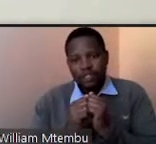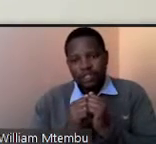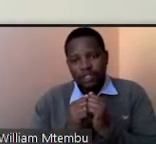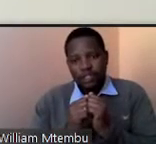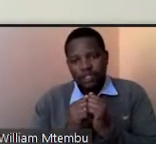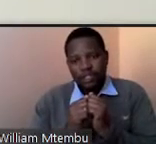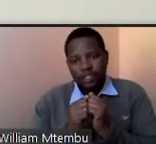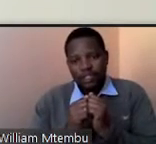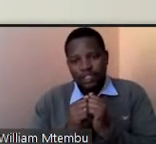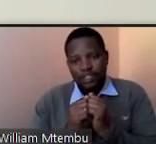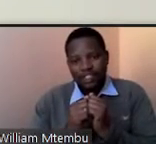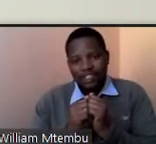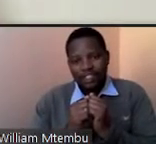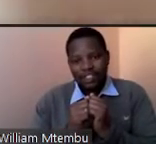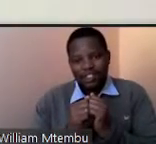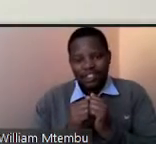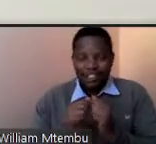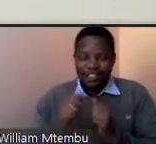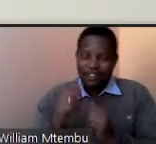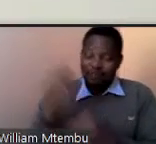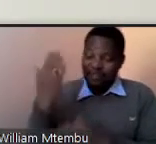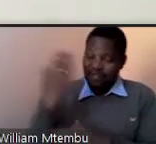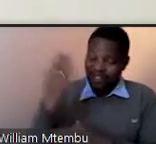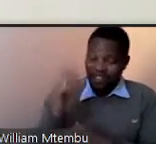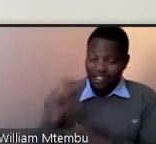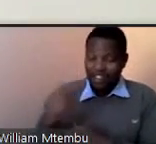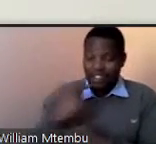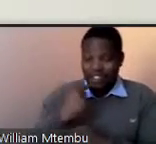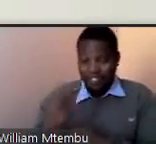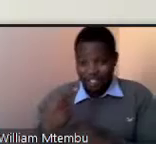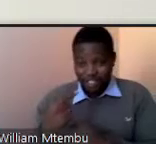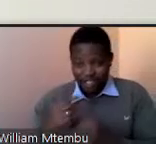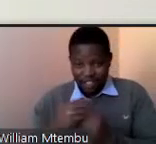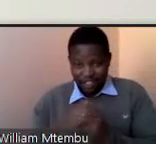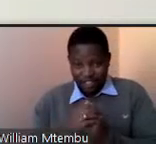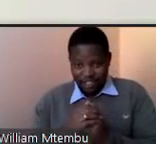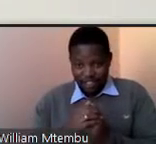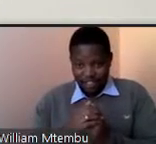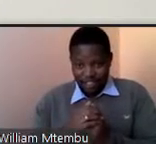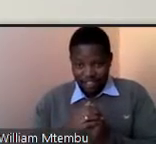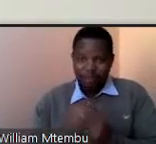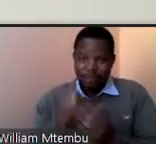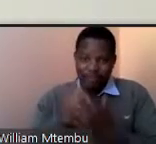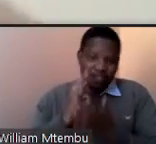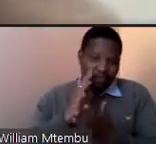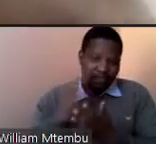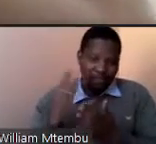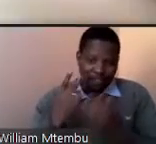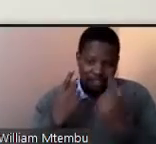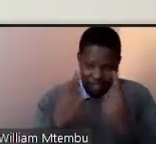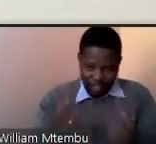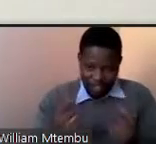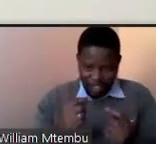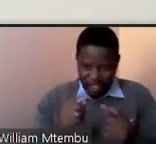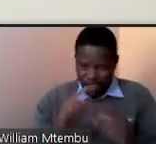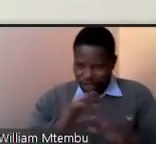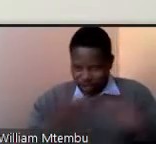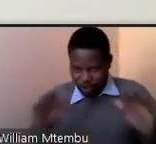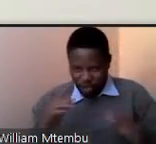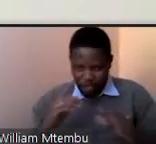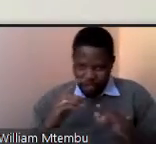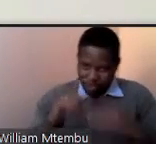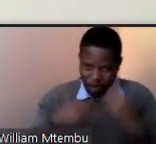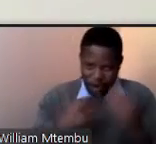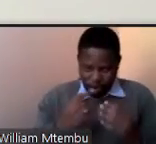okay, this speaker was saying that a comprehensive intervention should be done, not only in terms of a grant, but